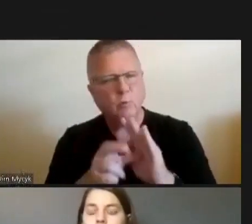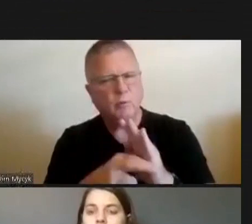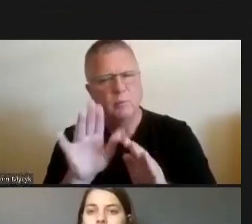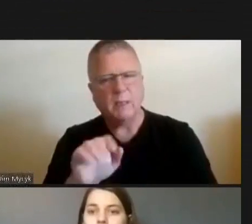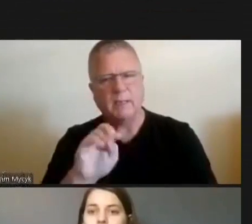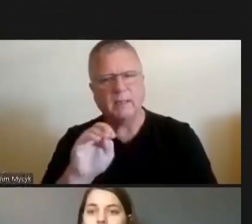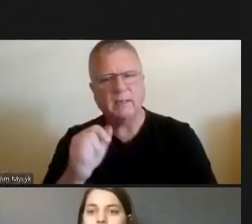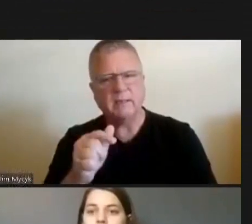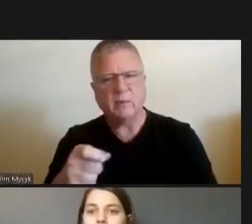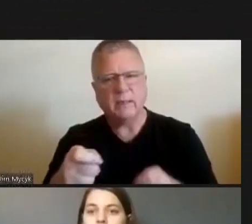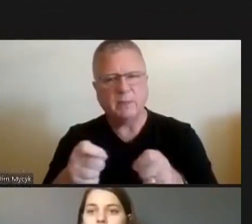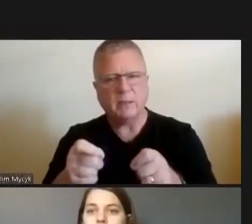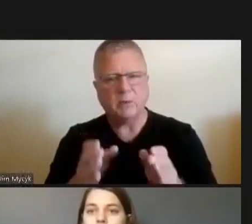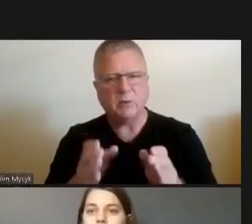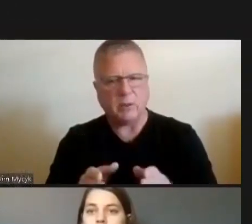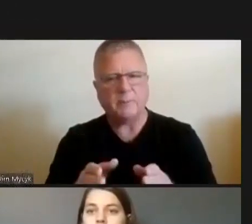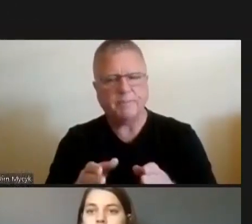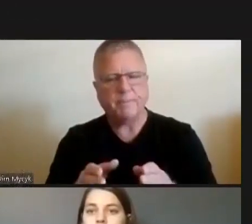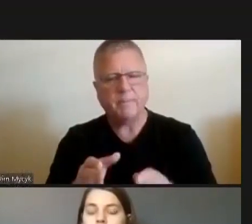administrator